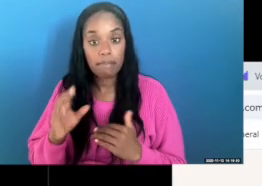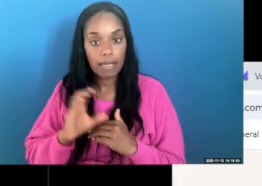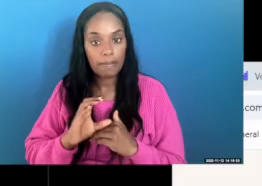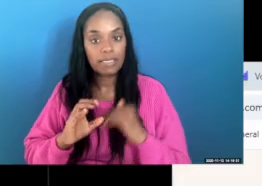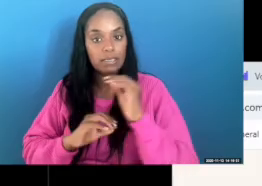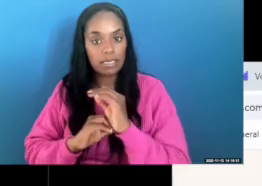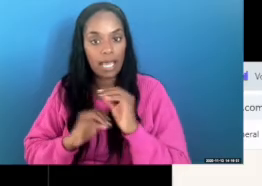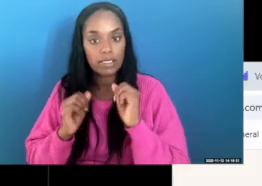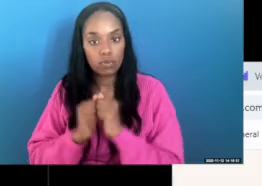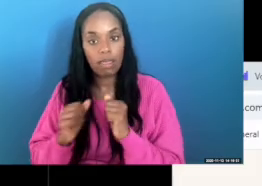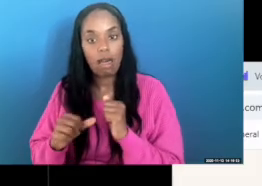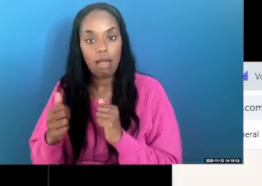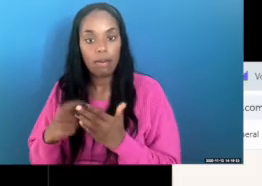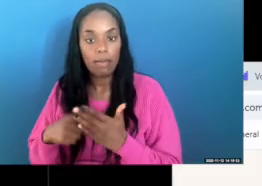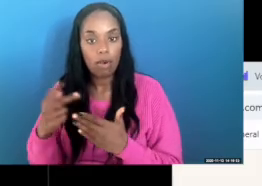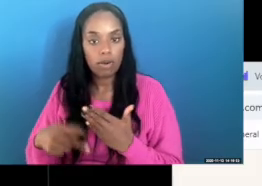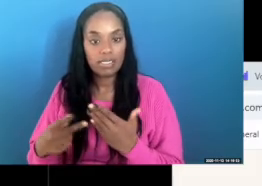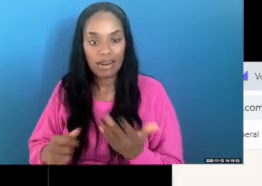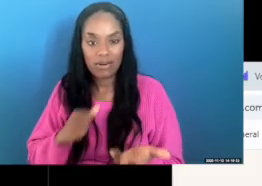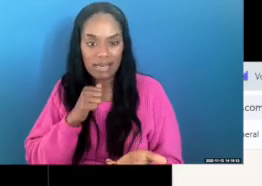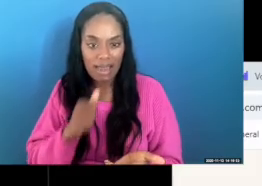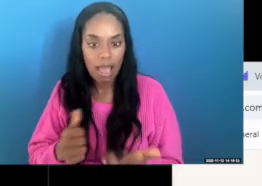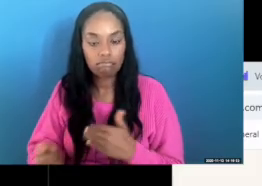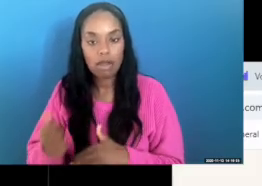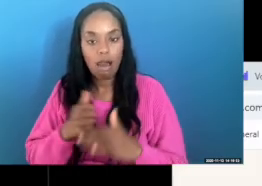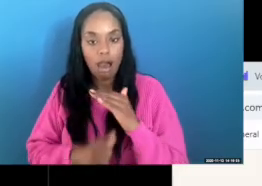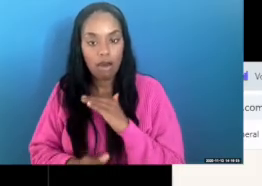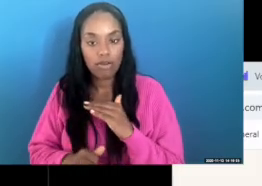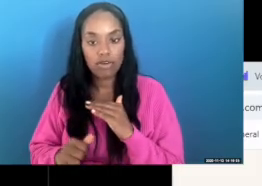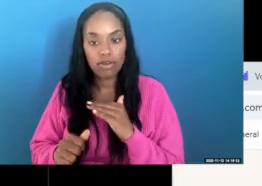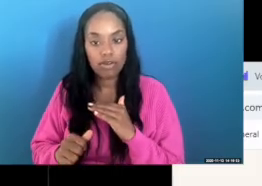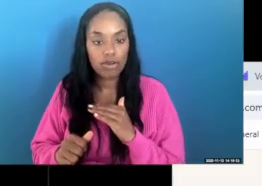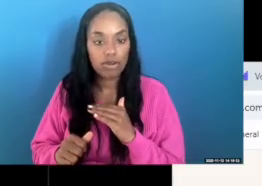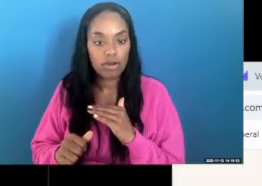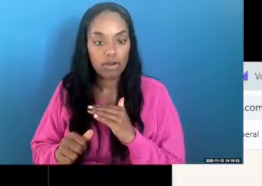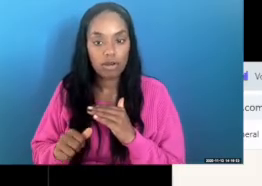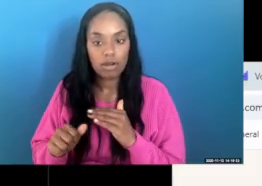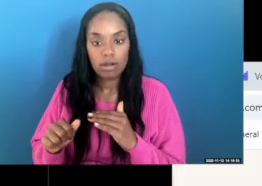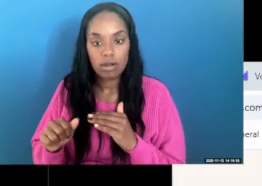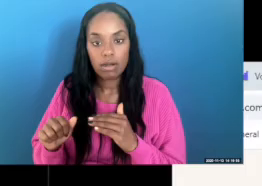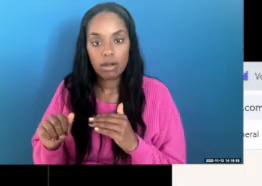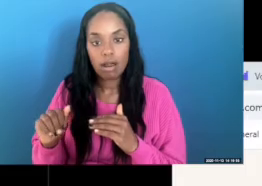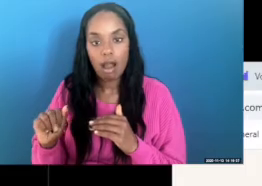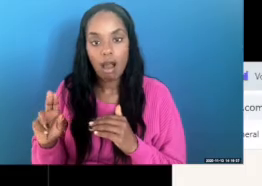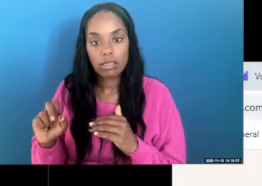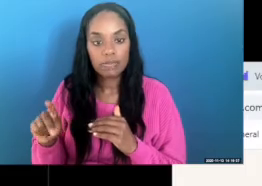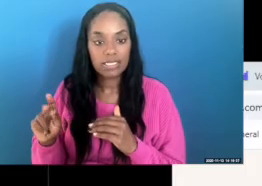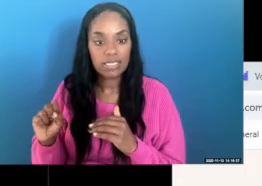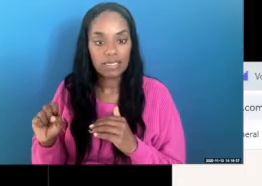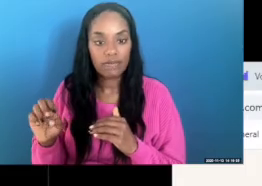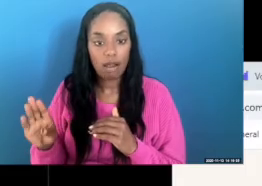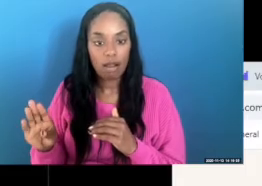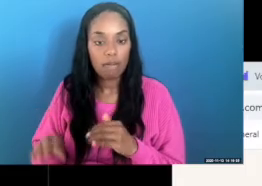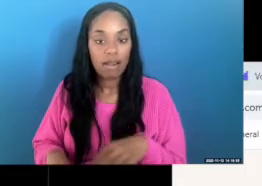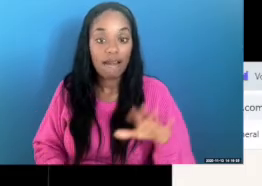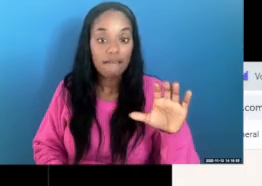is the funding amount all right? I mean, I think for the Class 8 trucks as a state, as long as this program